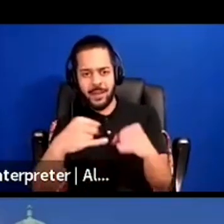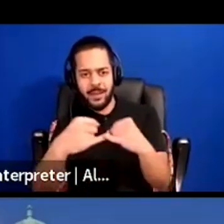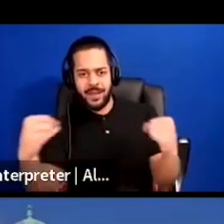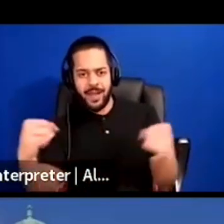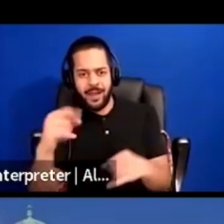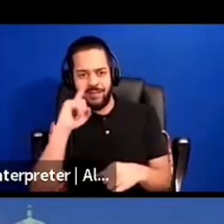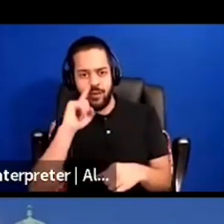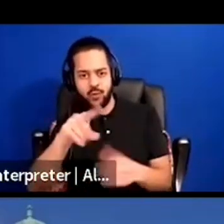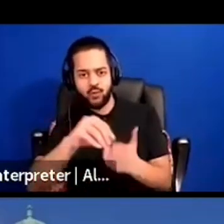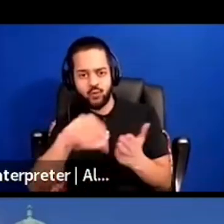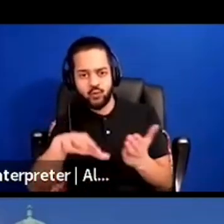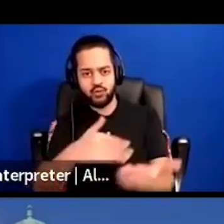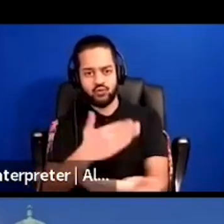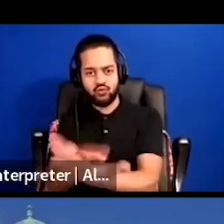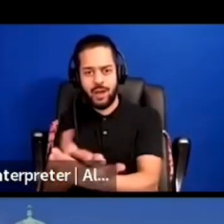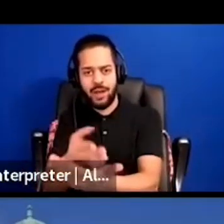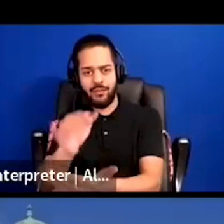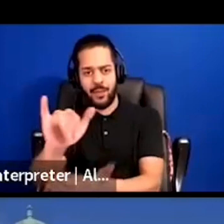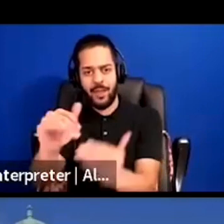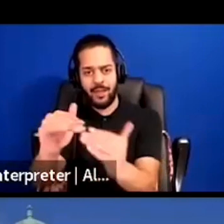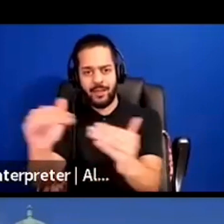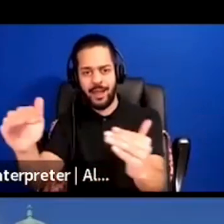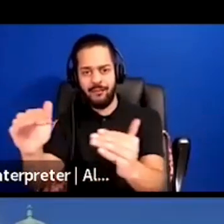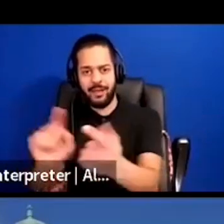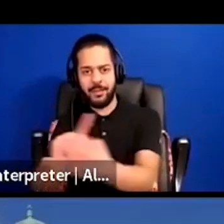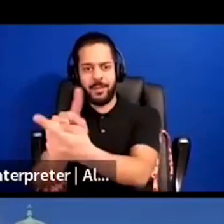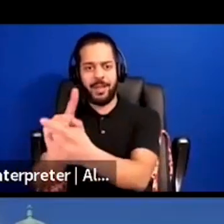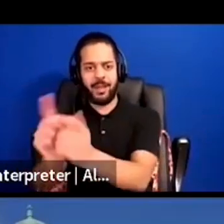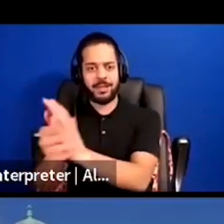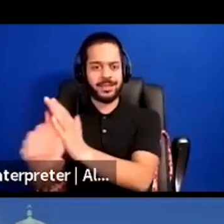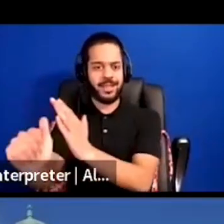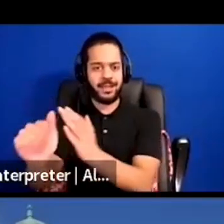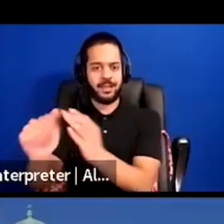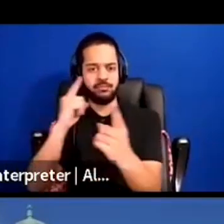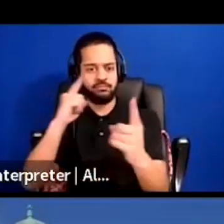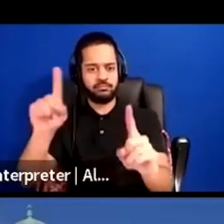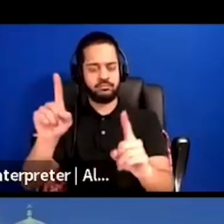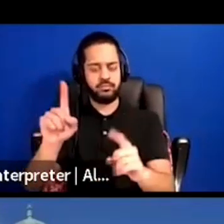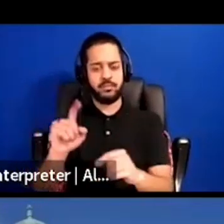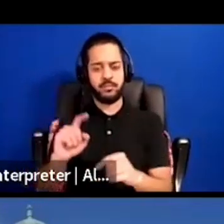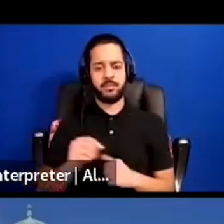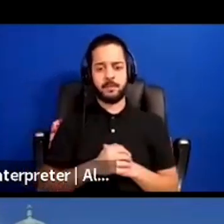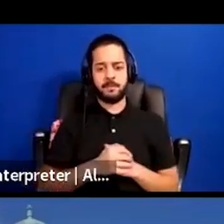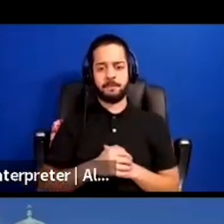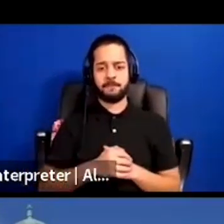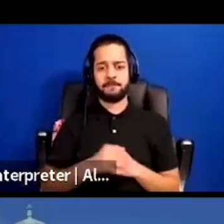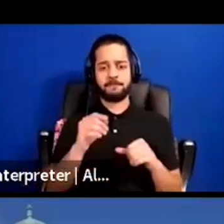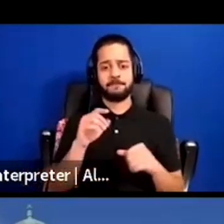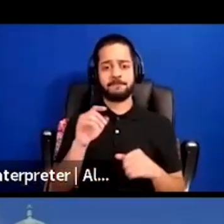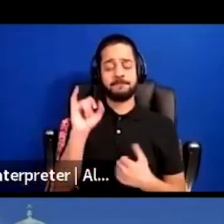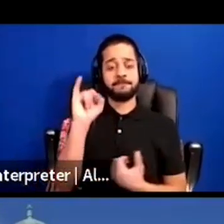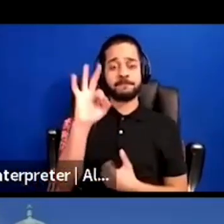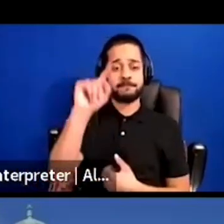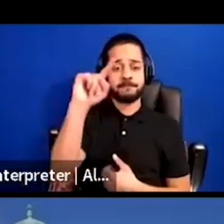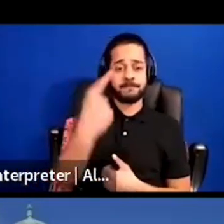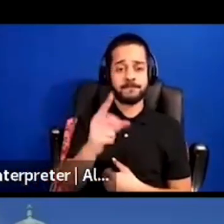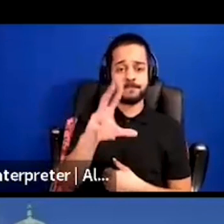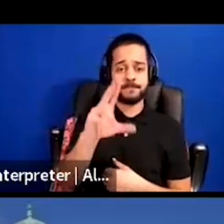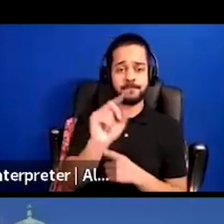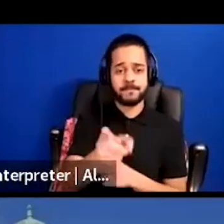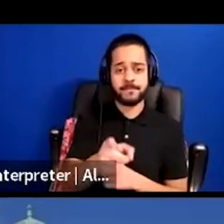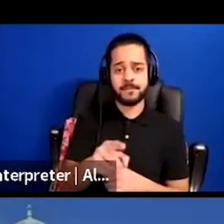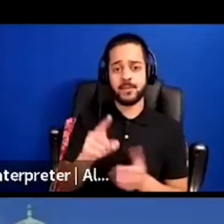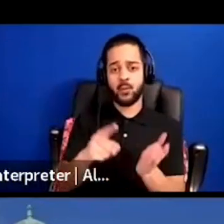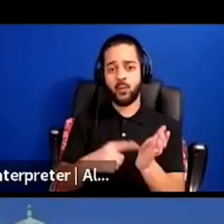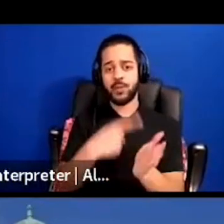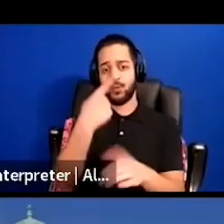child to get this particular skill? And they scaffold things, but then if you're only doing something 30 minutes once a week and you expect to